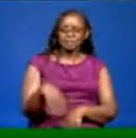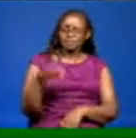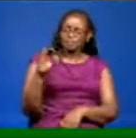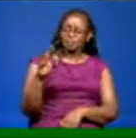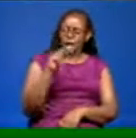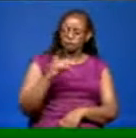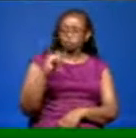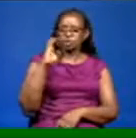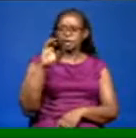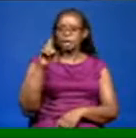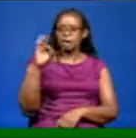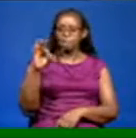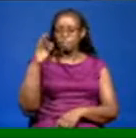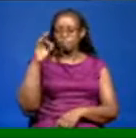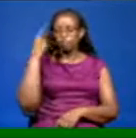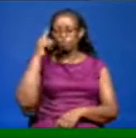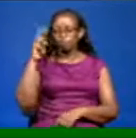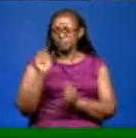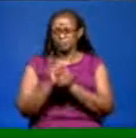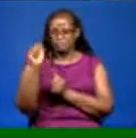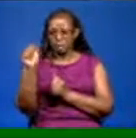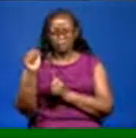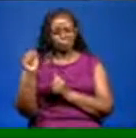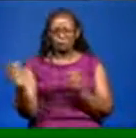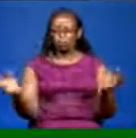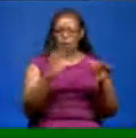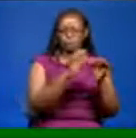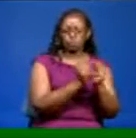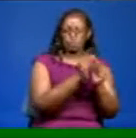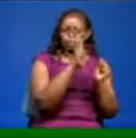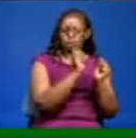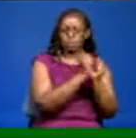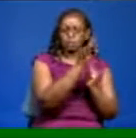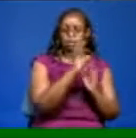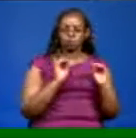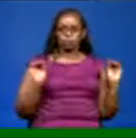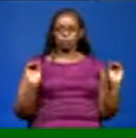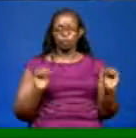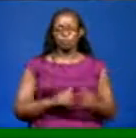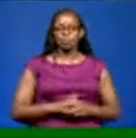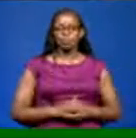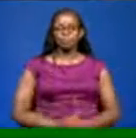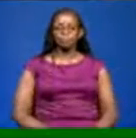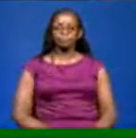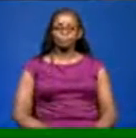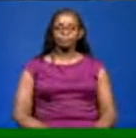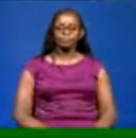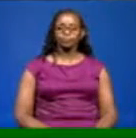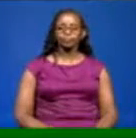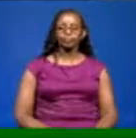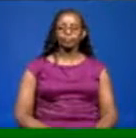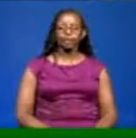do with the 2013. So, Mr. Speaker, the leader of the majority should stop other